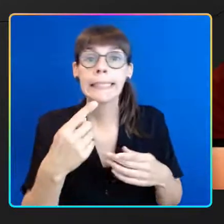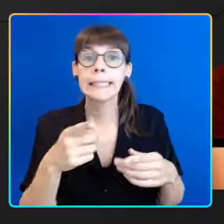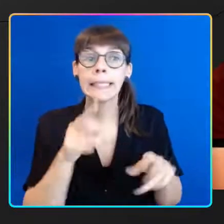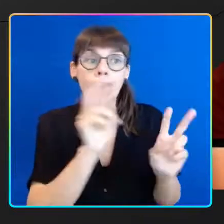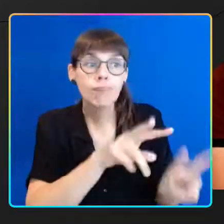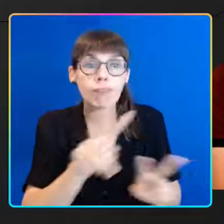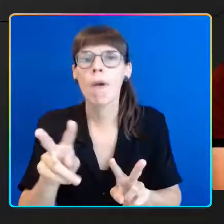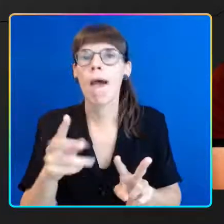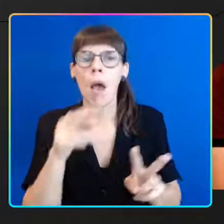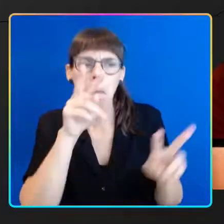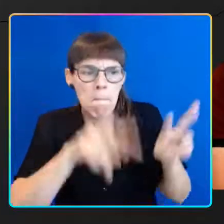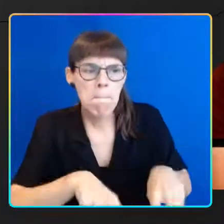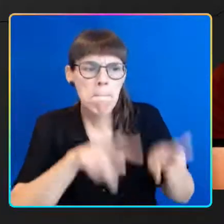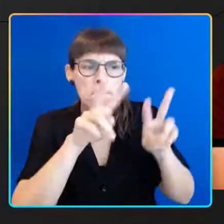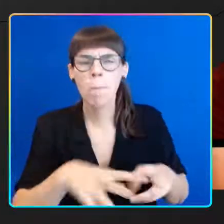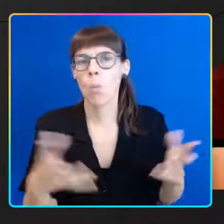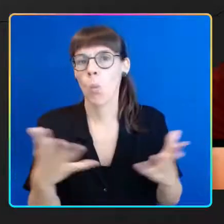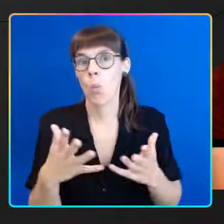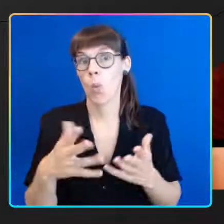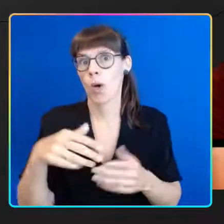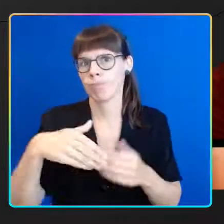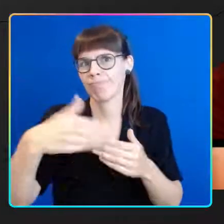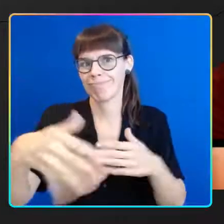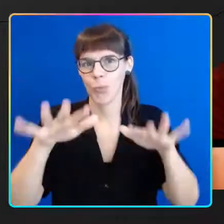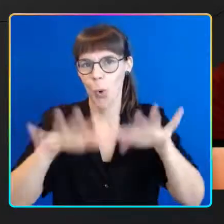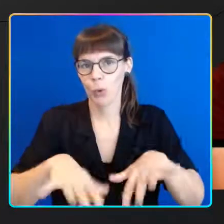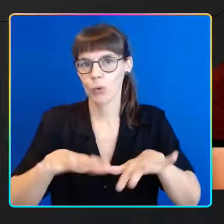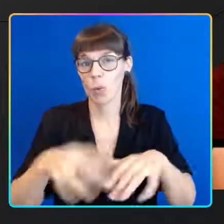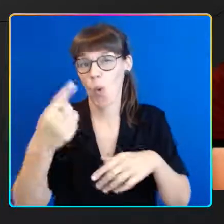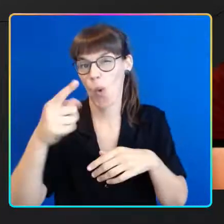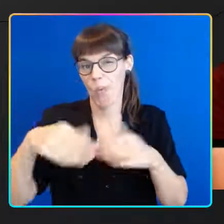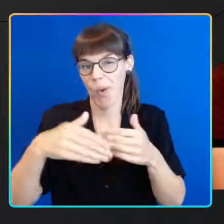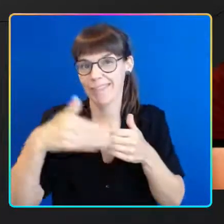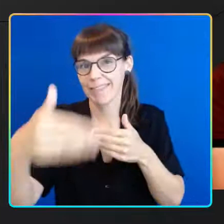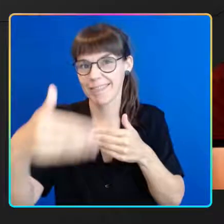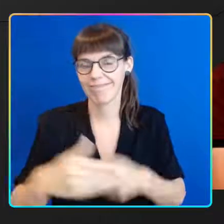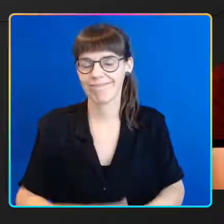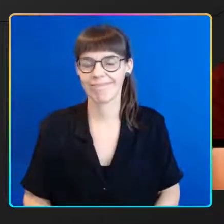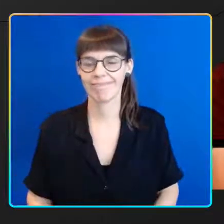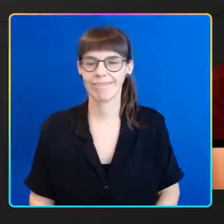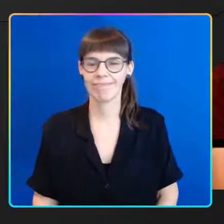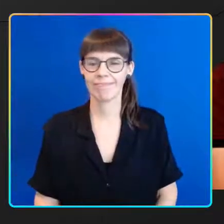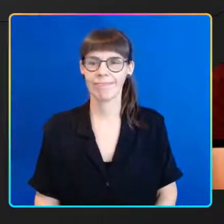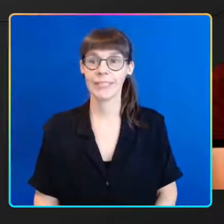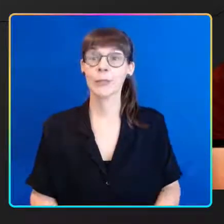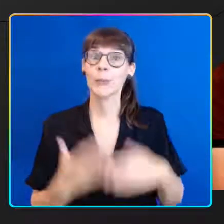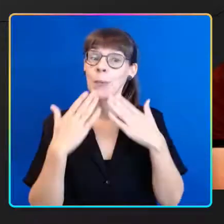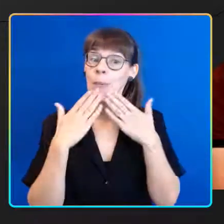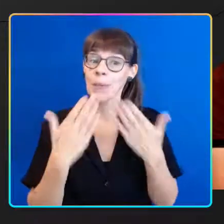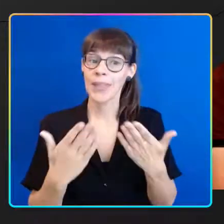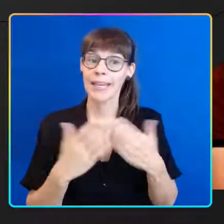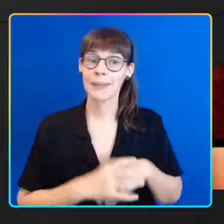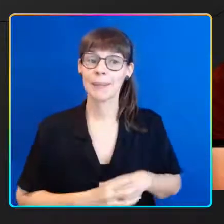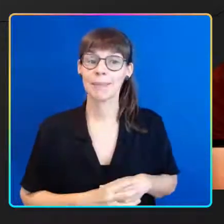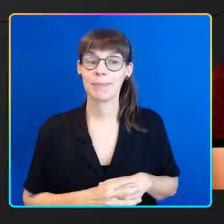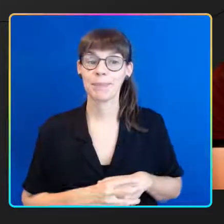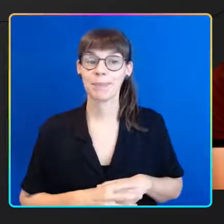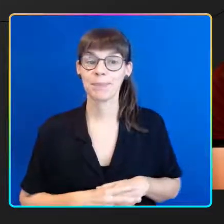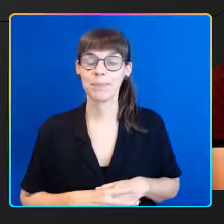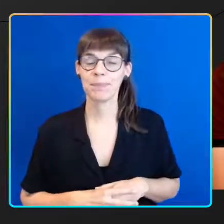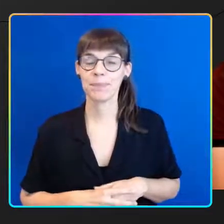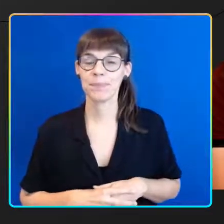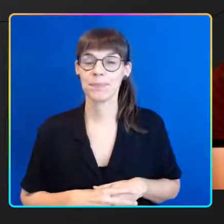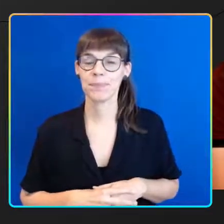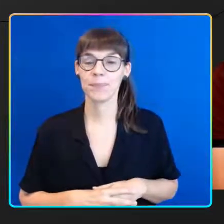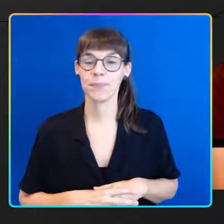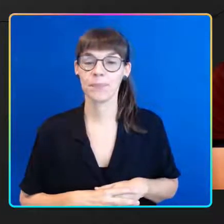you in the middle of October. So about a month away. So thank you, Henk. Thanks for sharing a little bit more about that event.